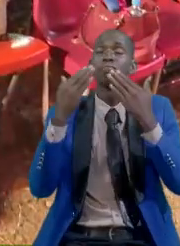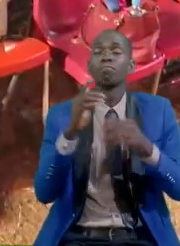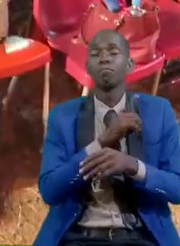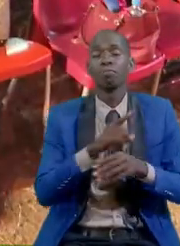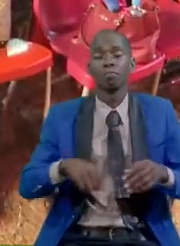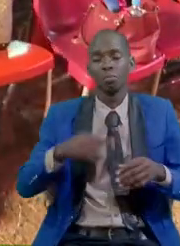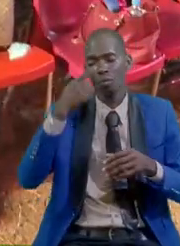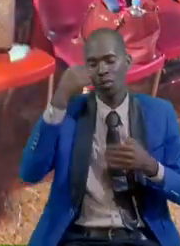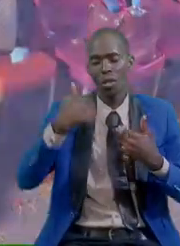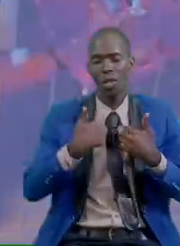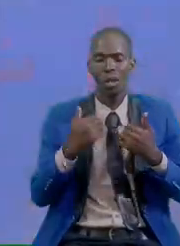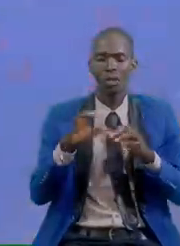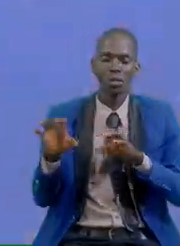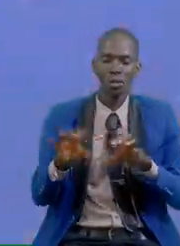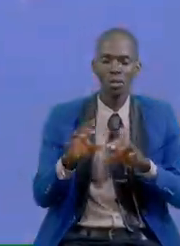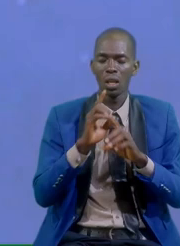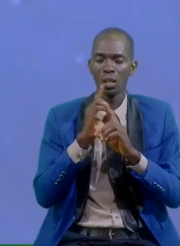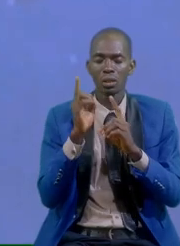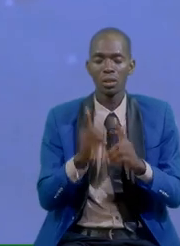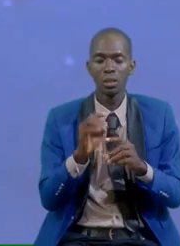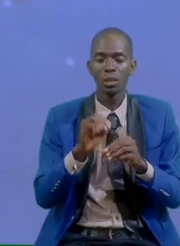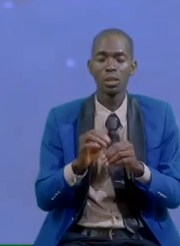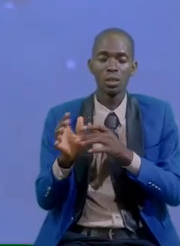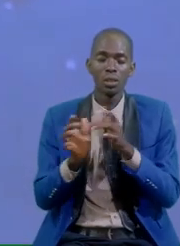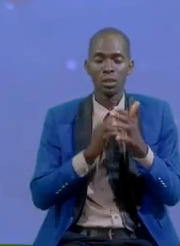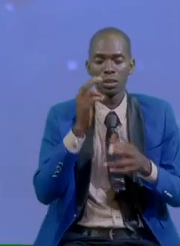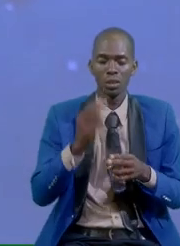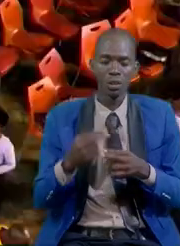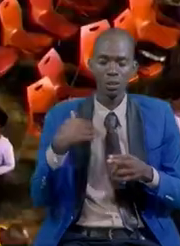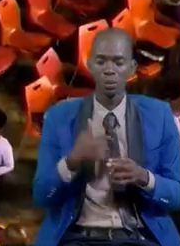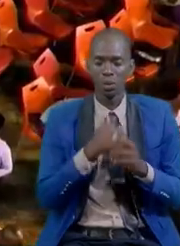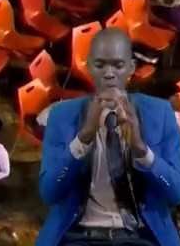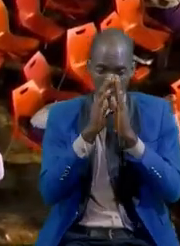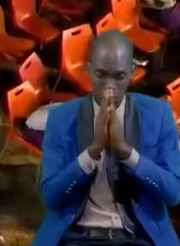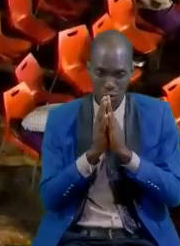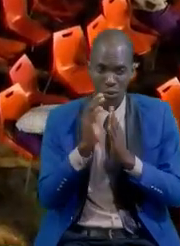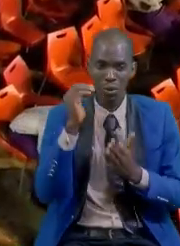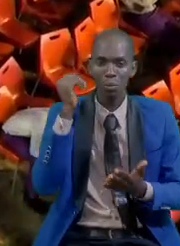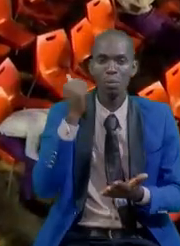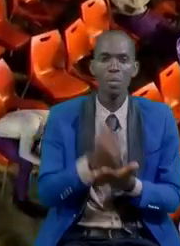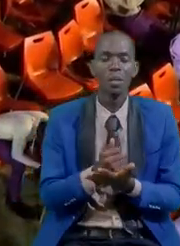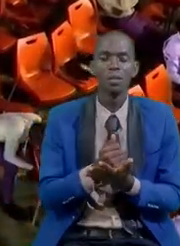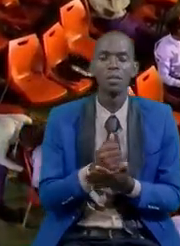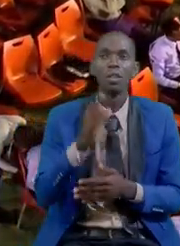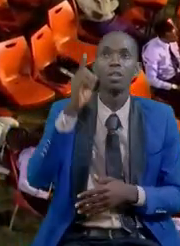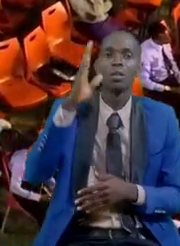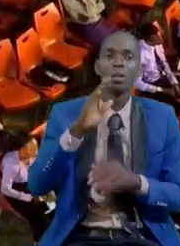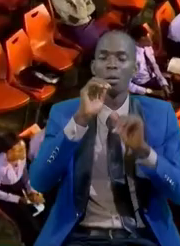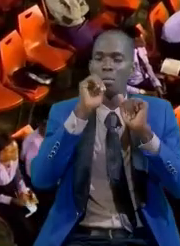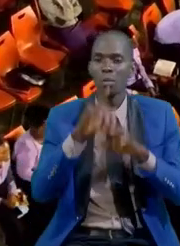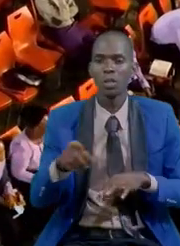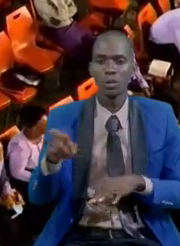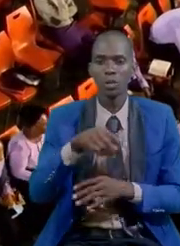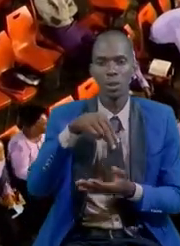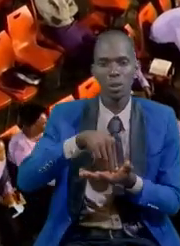In Jesus' name we pray. Amen. God bless you. Keep on standing.